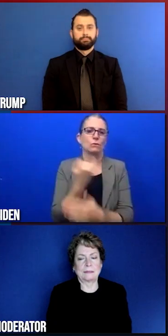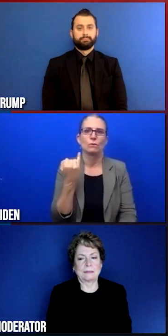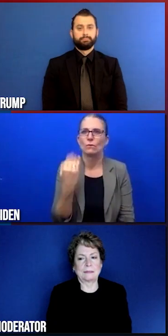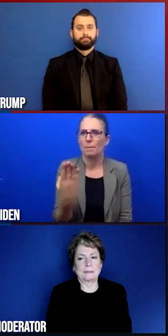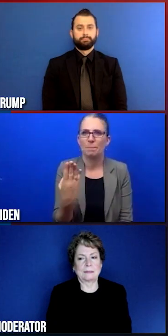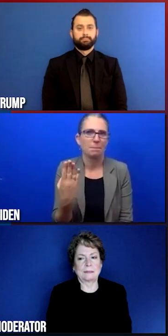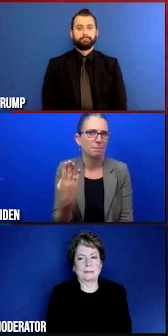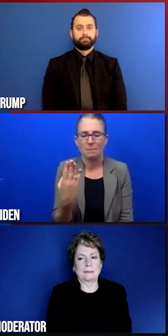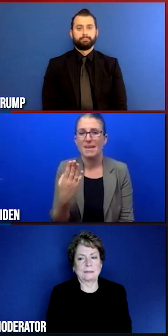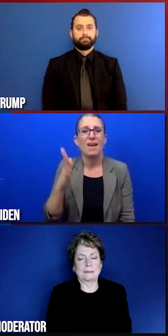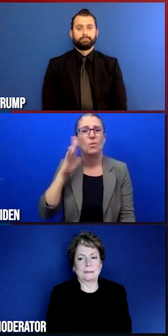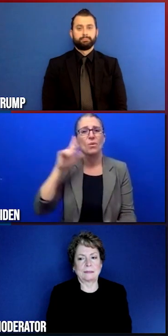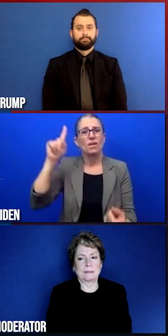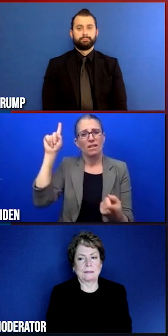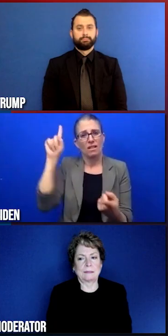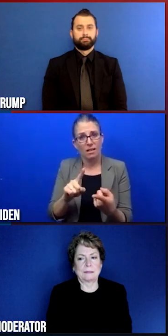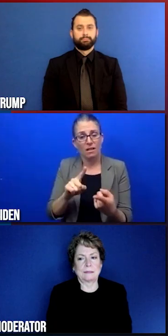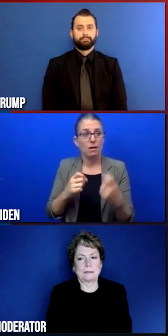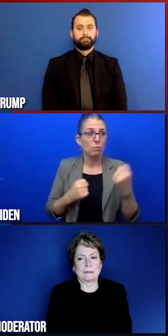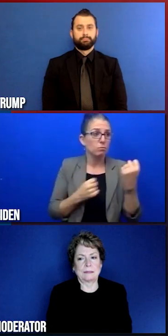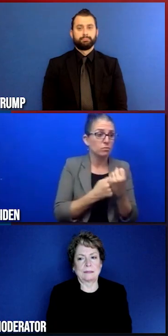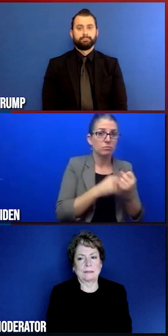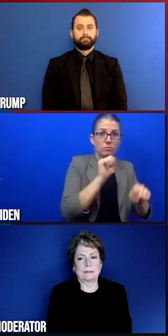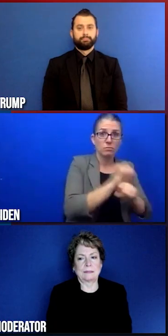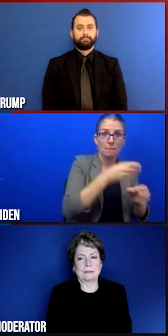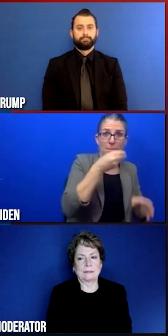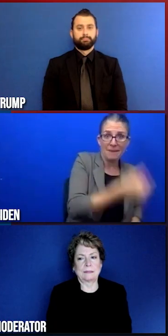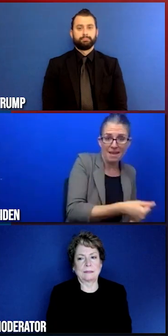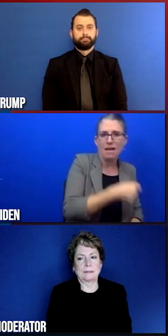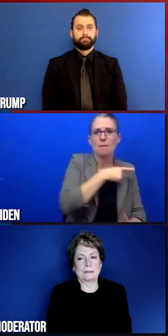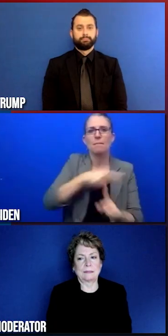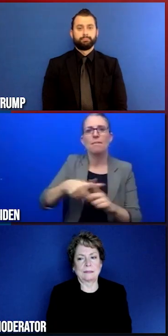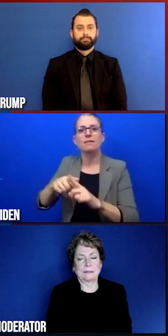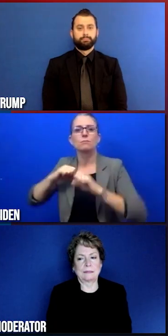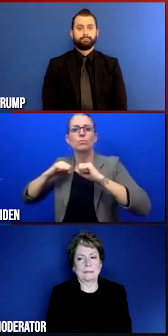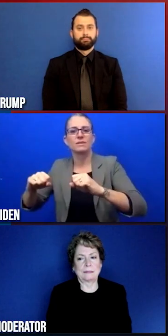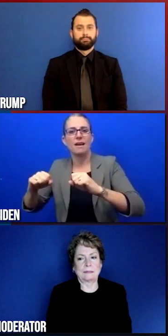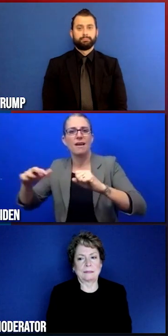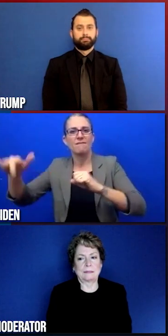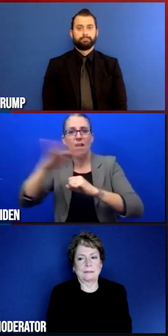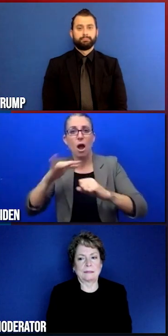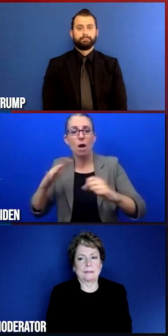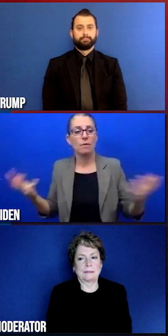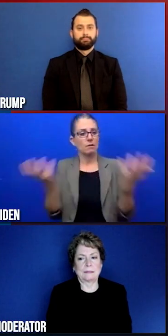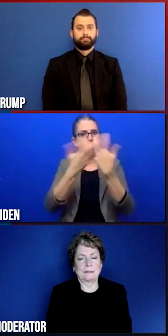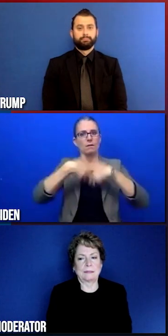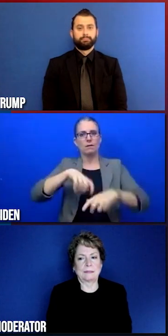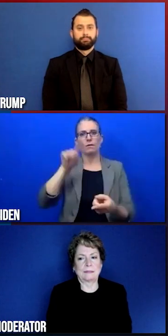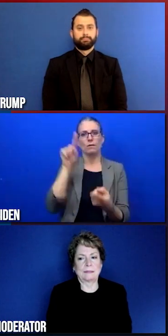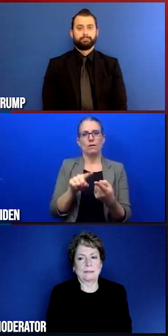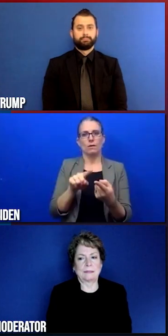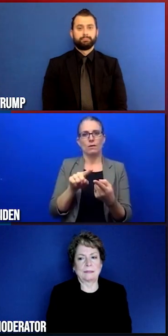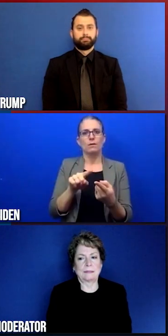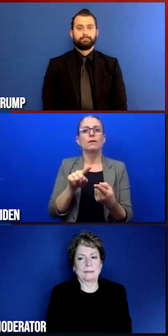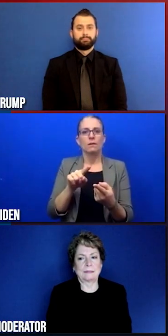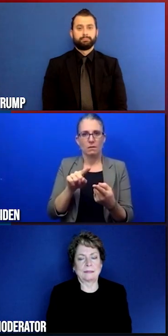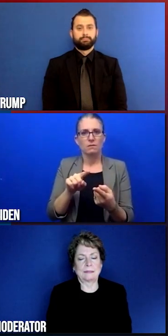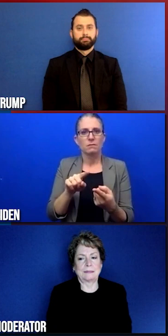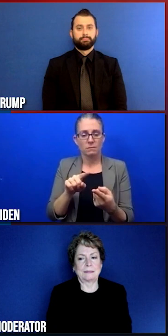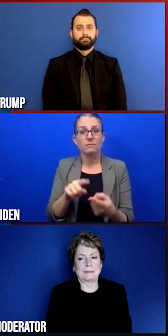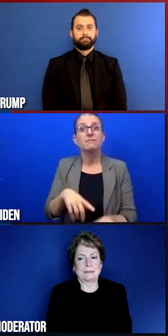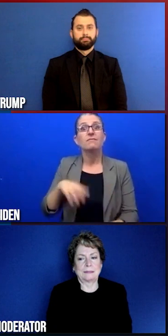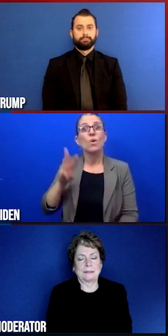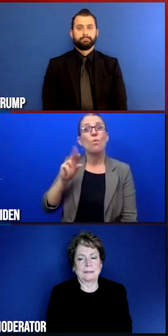by the way, Wall Street firms indicated that my plan will in fact create